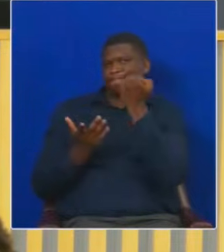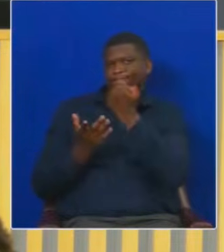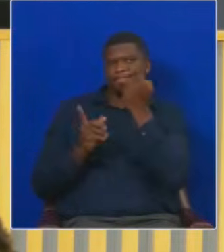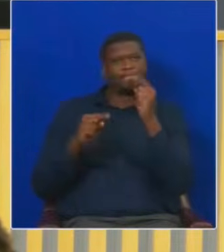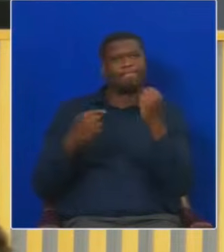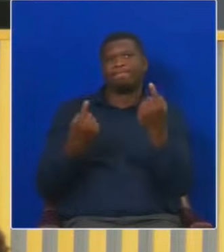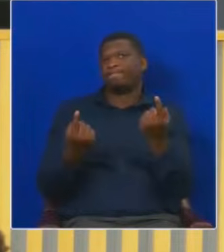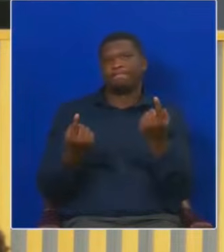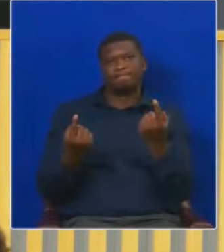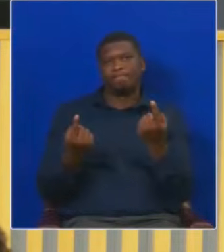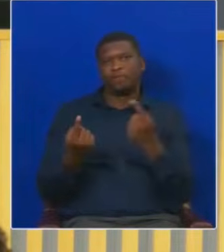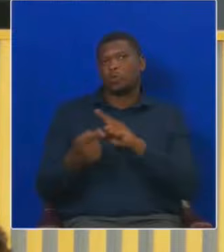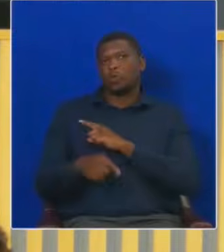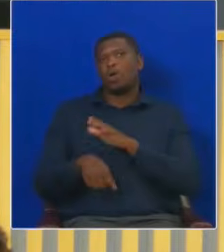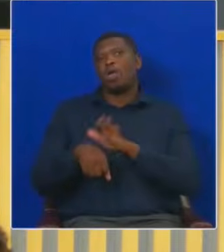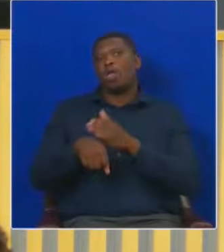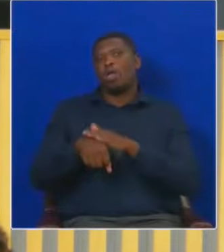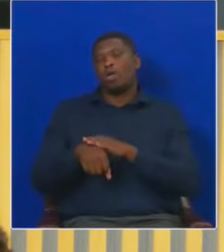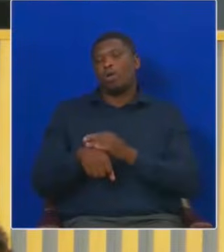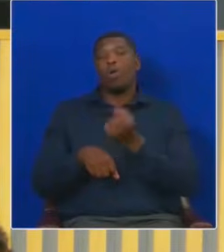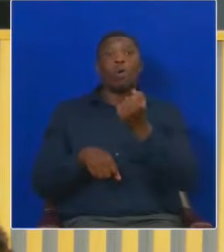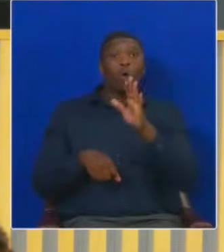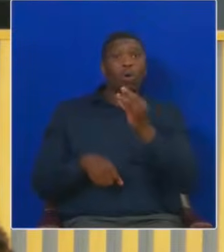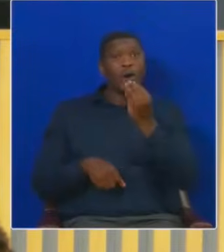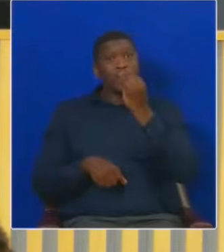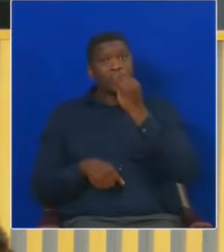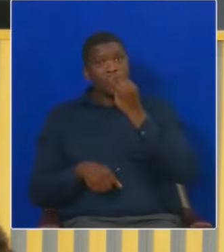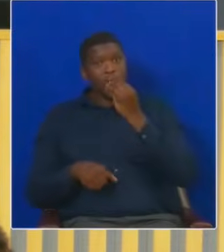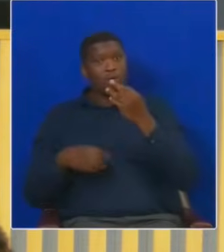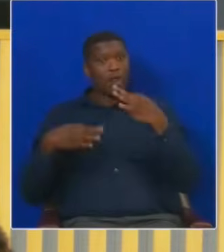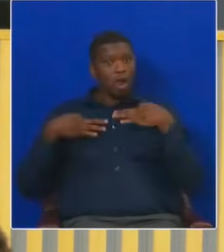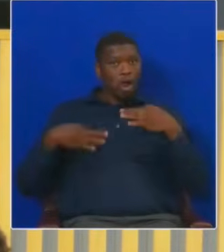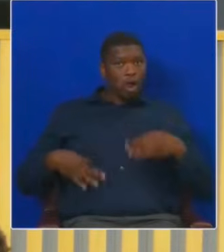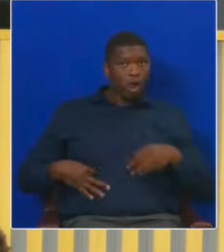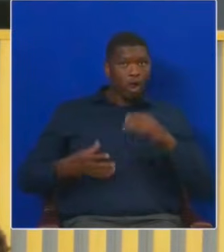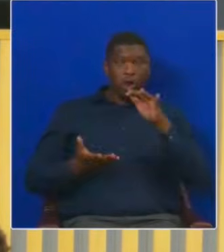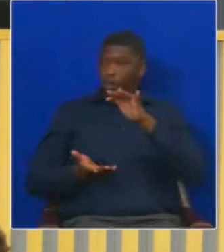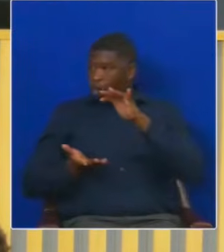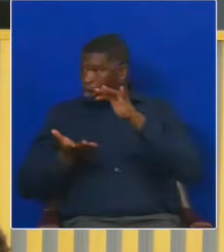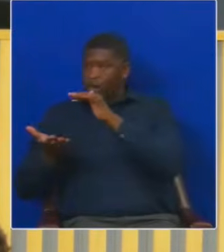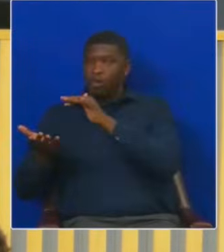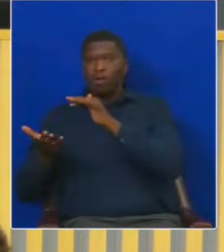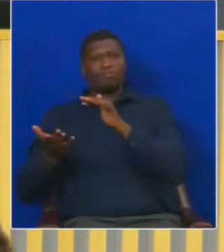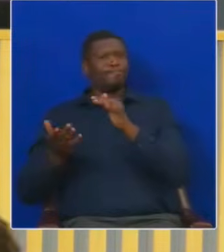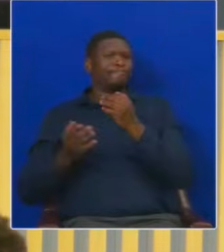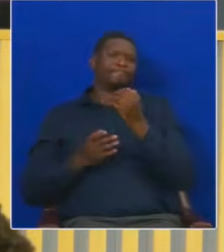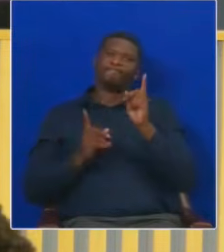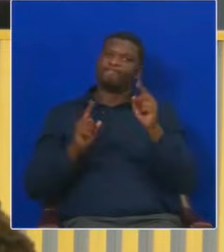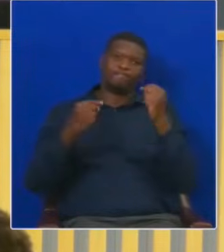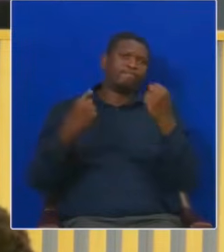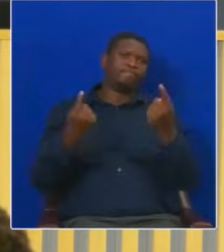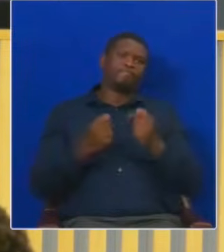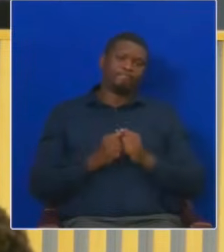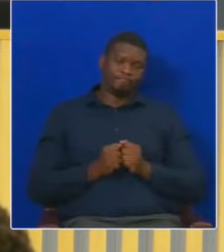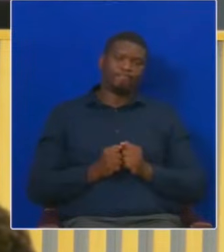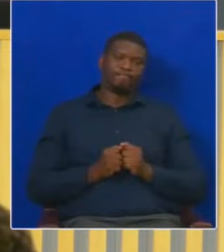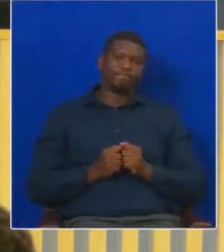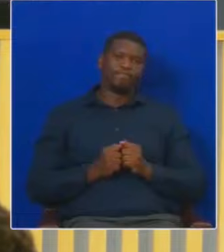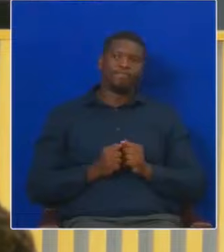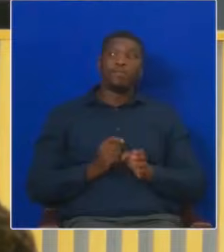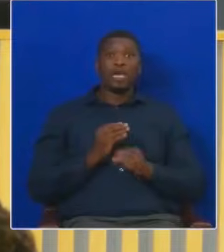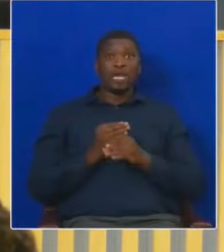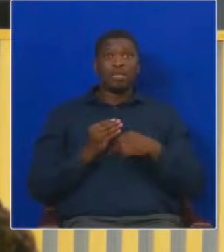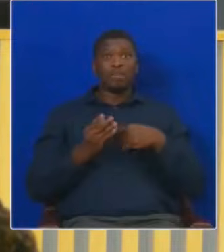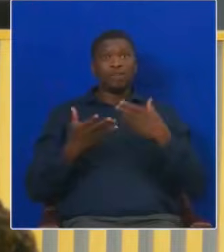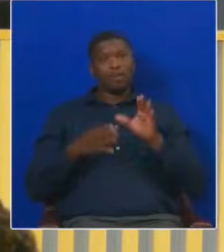or to give him clothes and food. I further asked Brigadier Nkwashu as